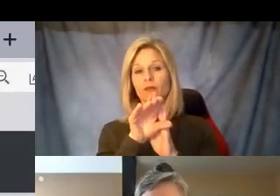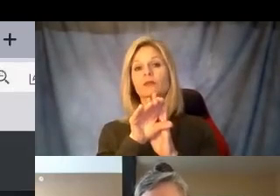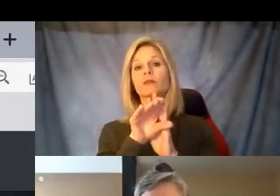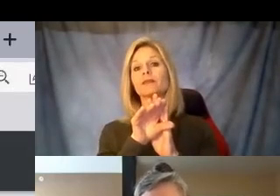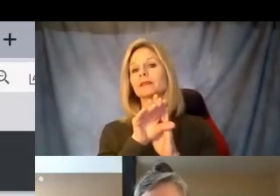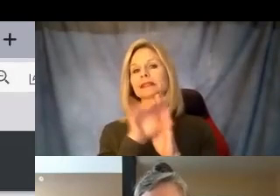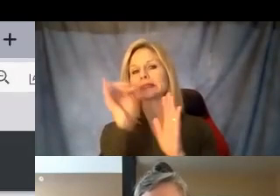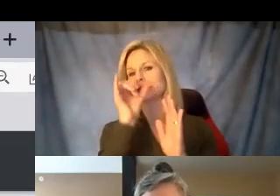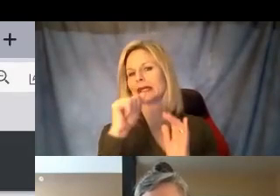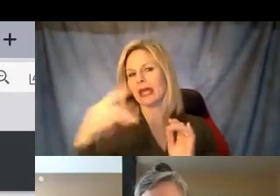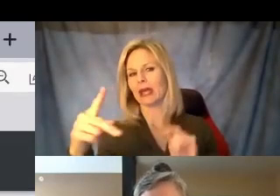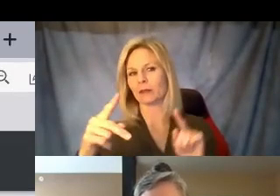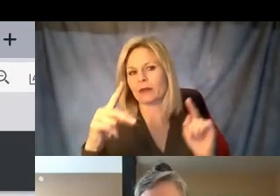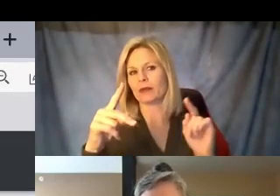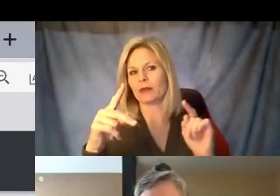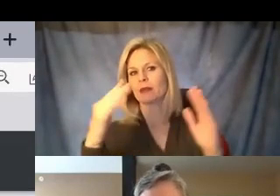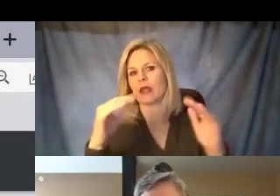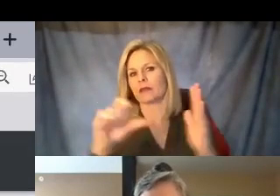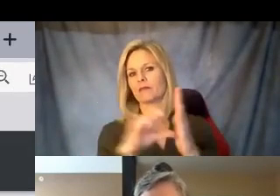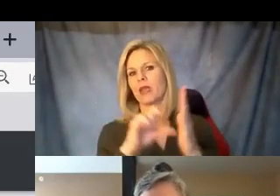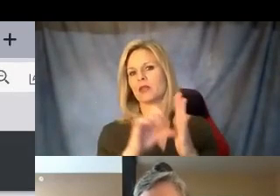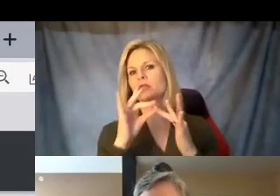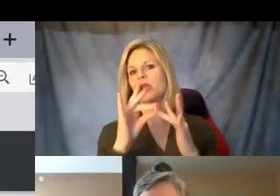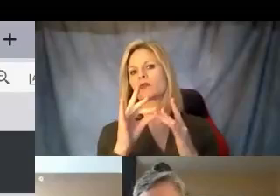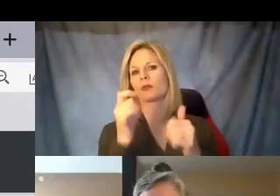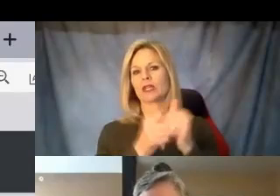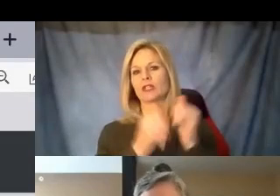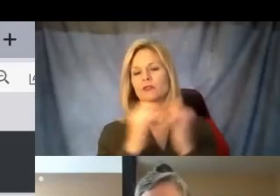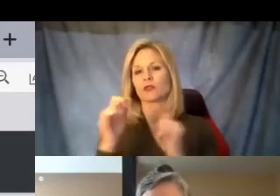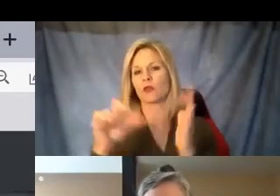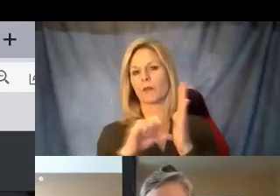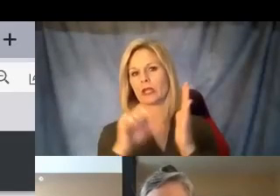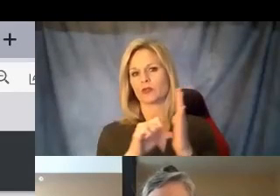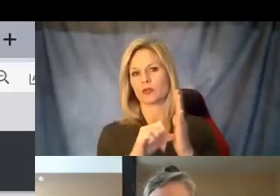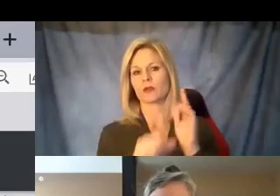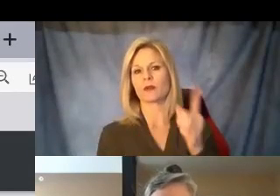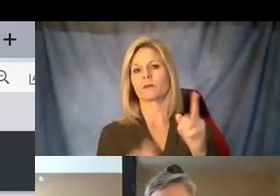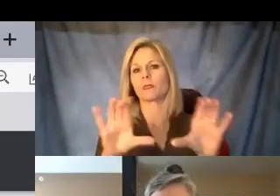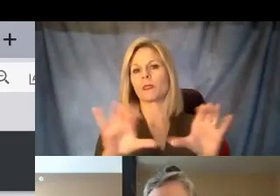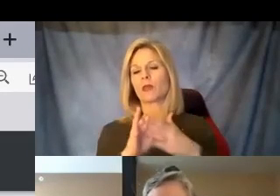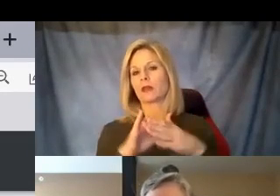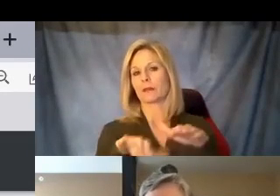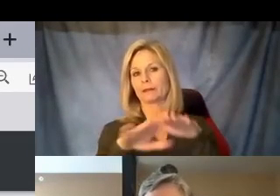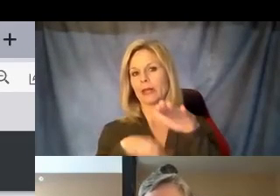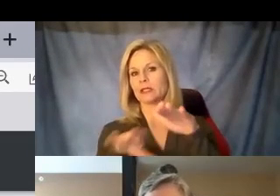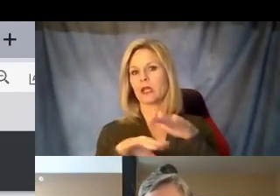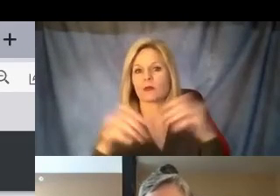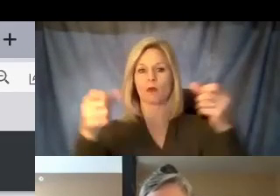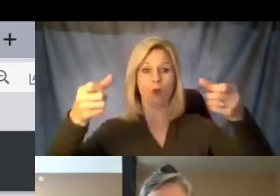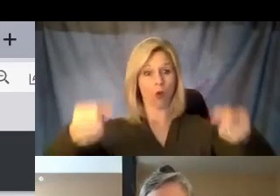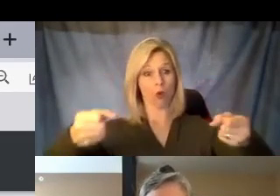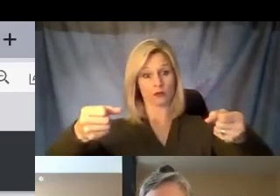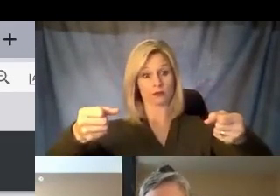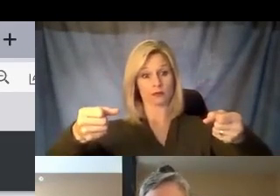down to the next page. I'm going to have you walk through page by page for a little bit. We do the very basics. Hold the iPad this